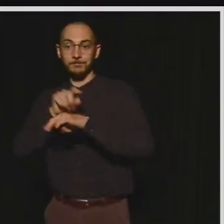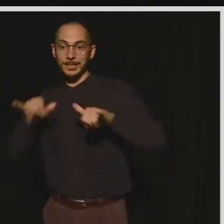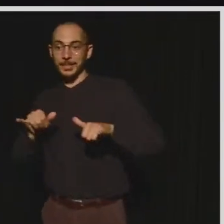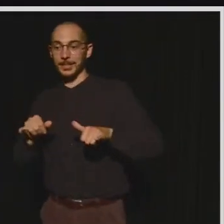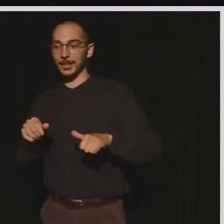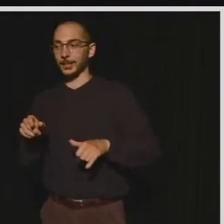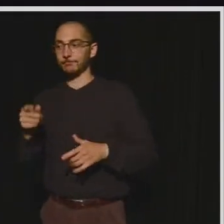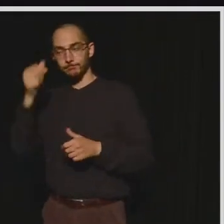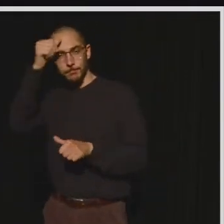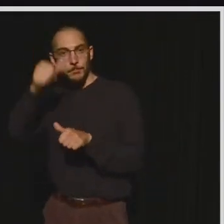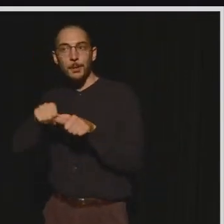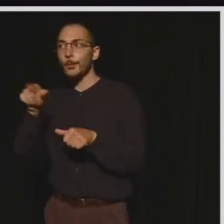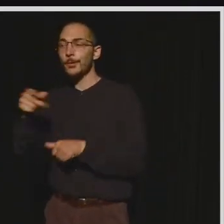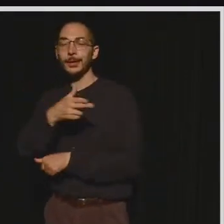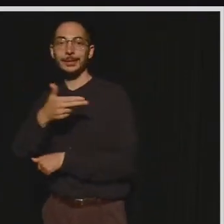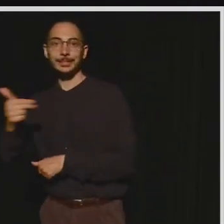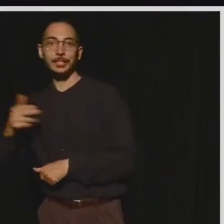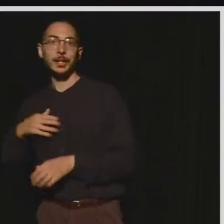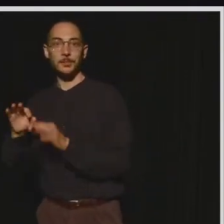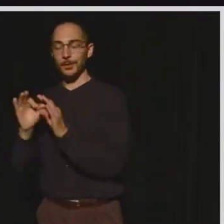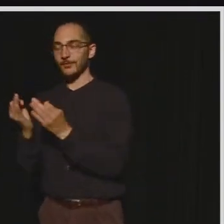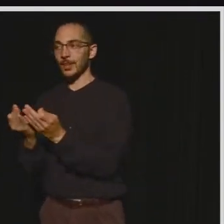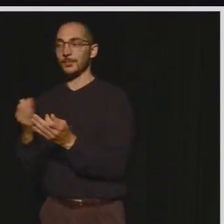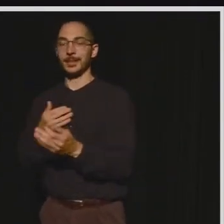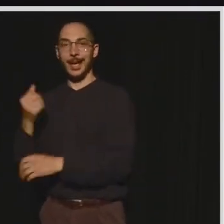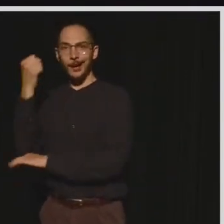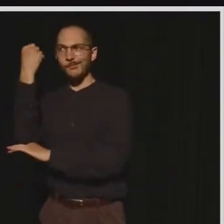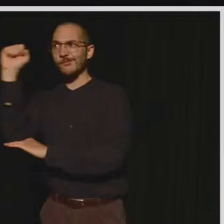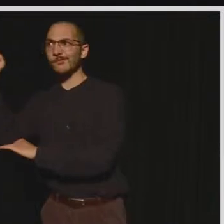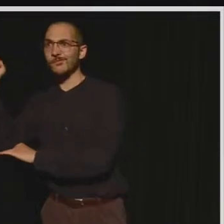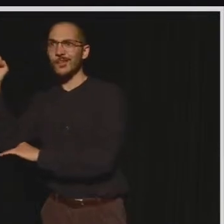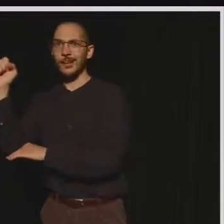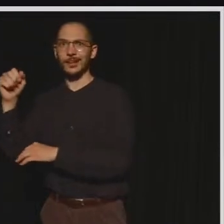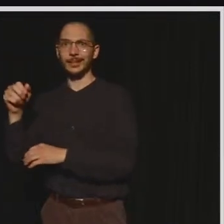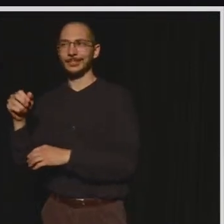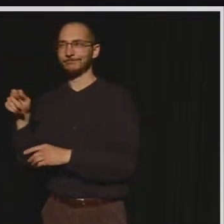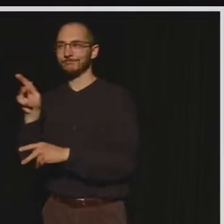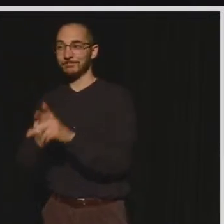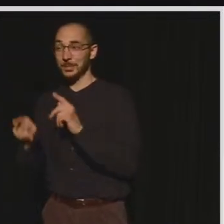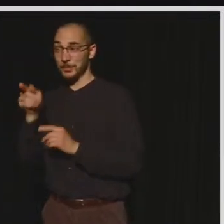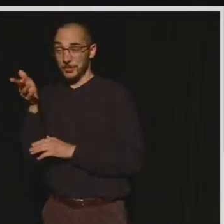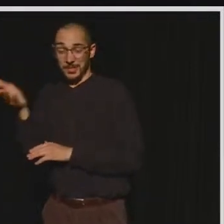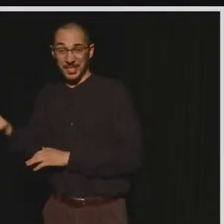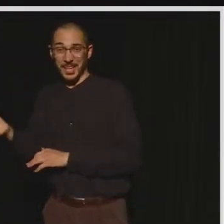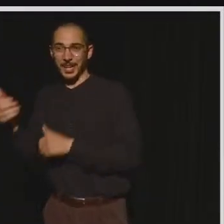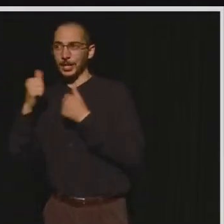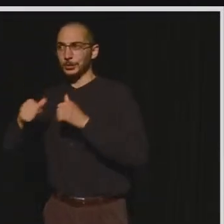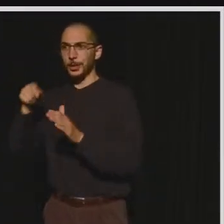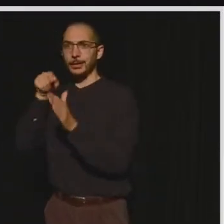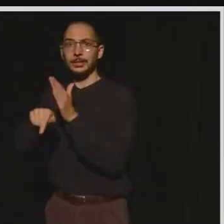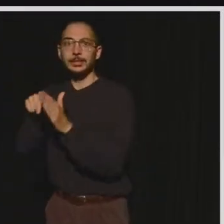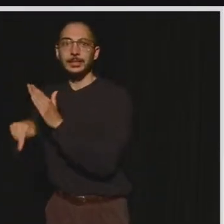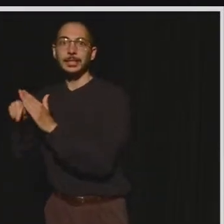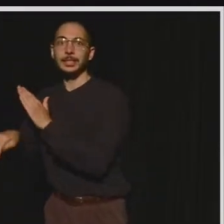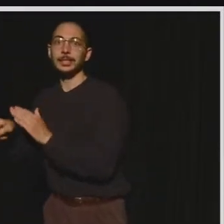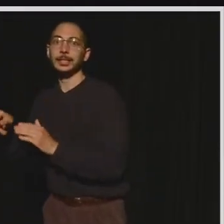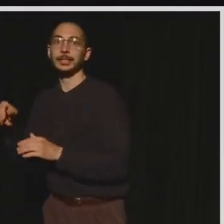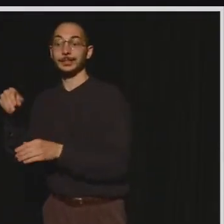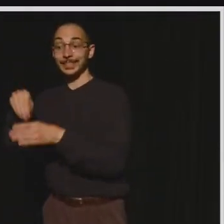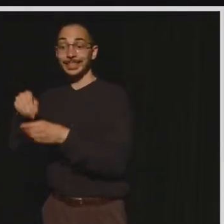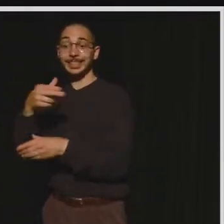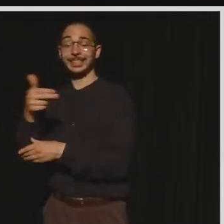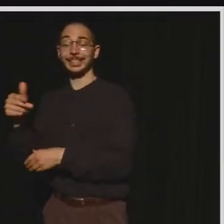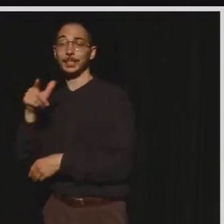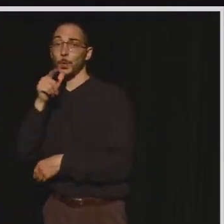away and like hide from people trying to murder Chinese Indonesians. And like right now with all this riot